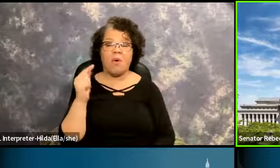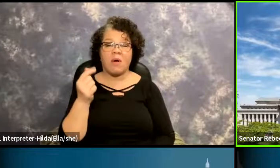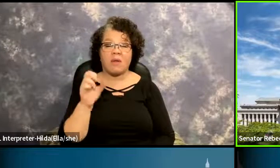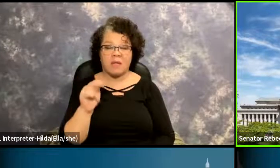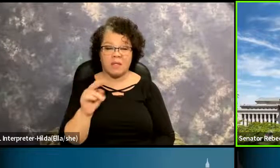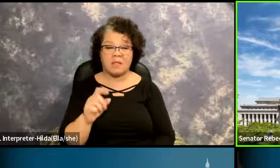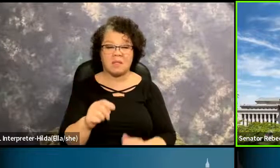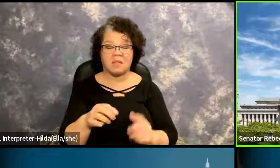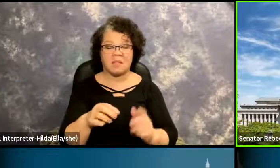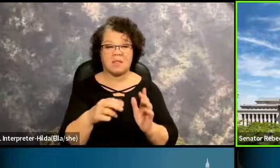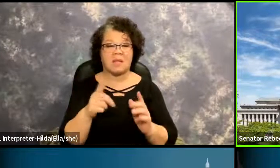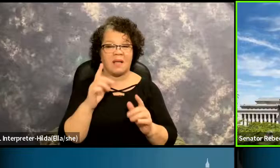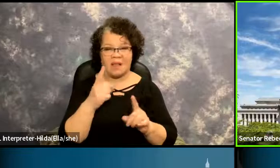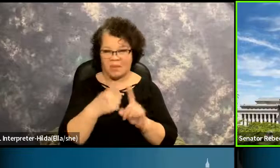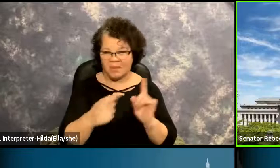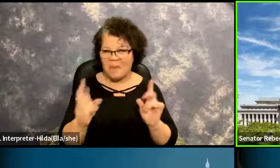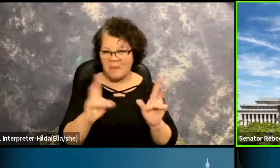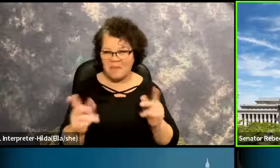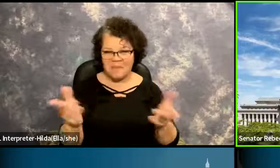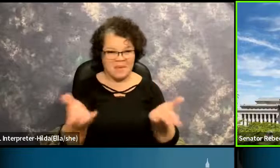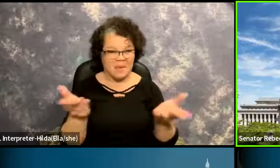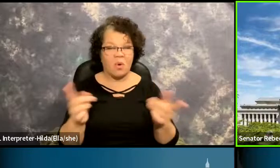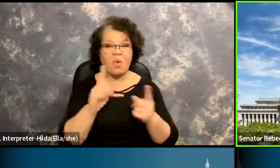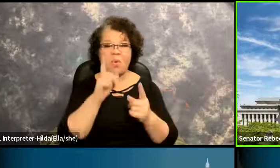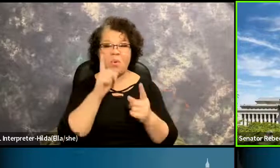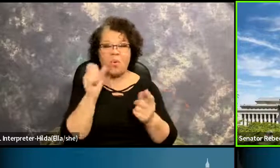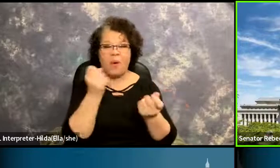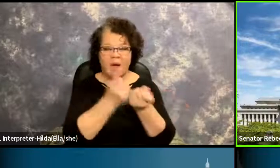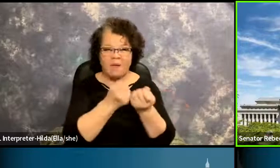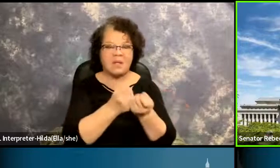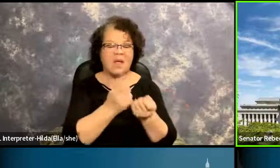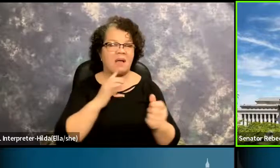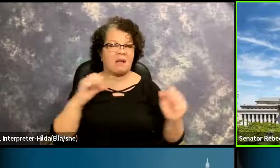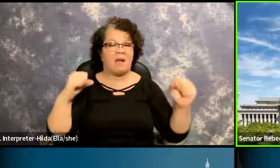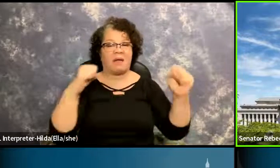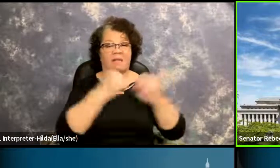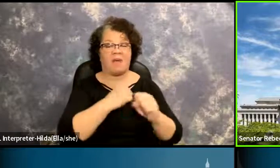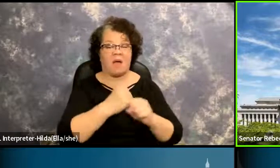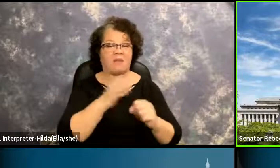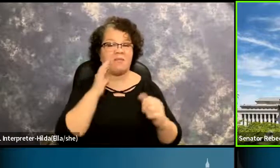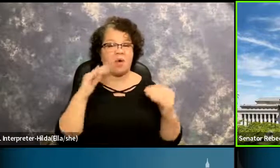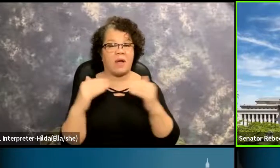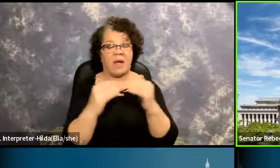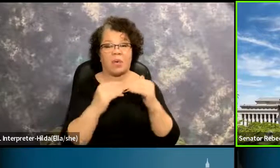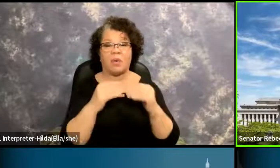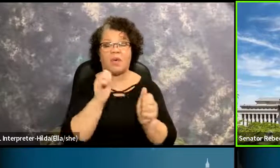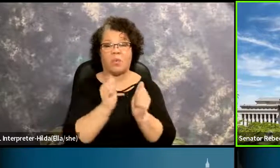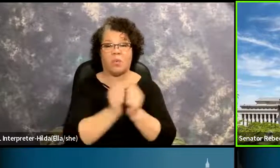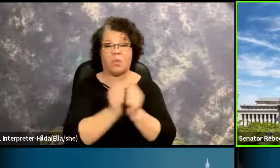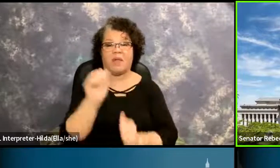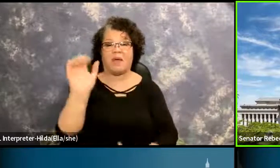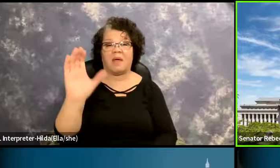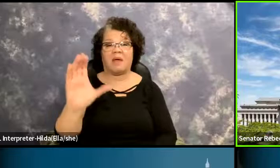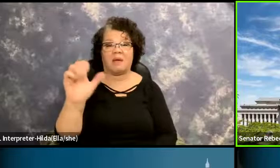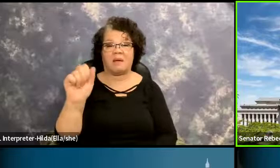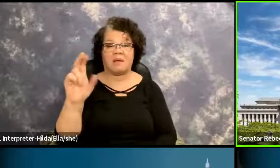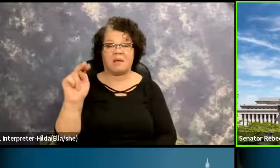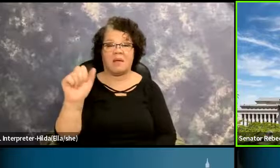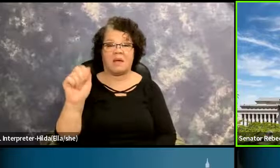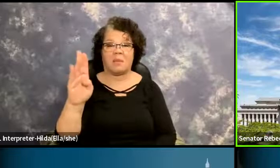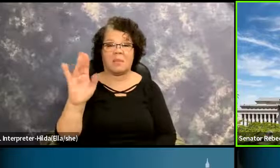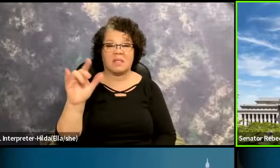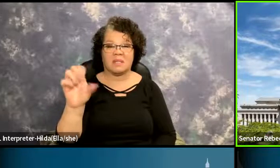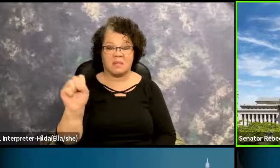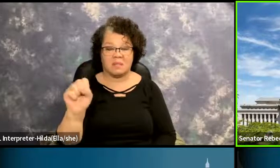see people here that advocated and have been fighting for equity in cannabis. And that part of the